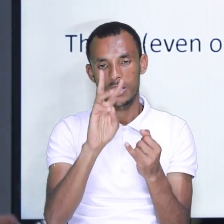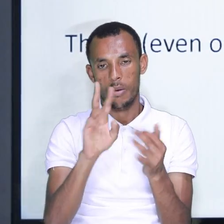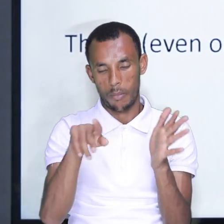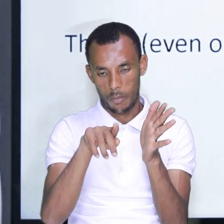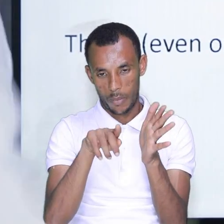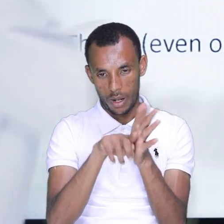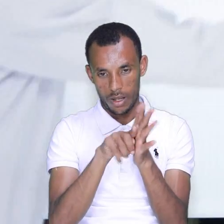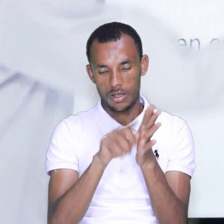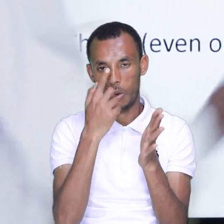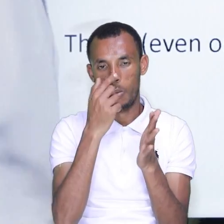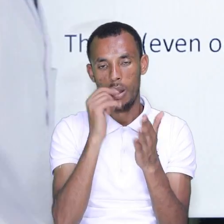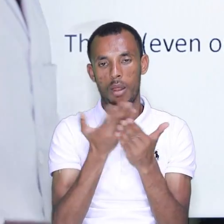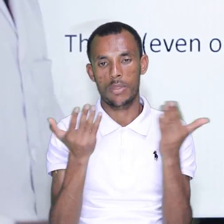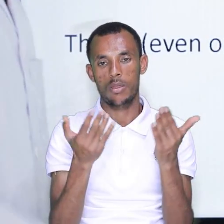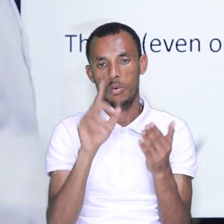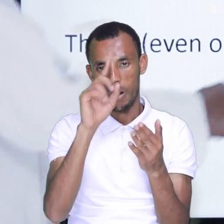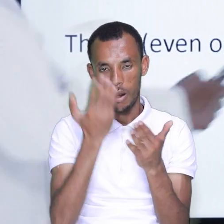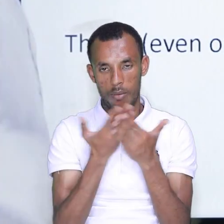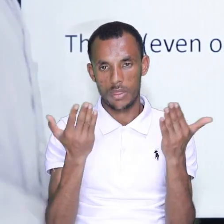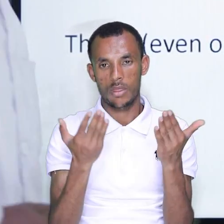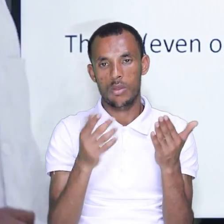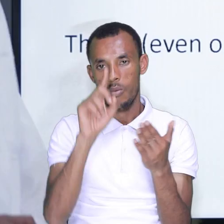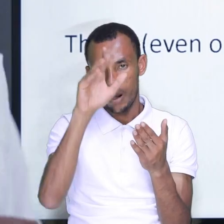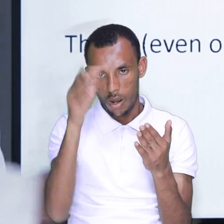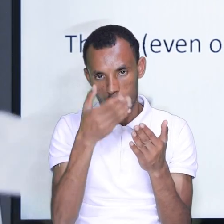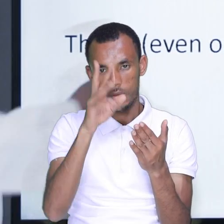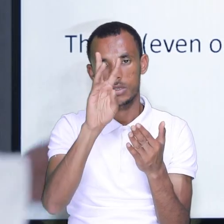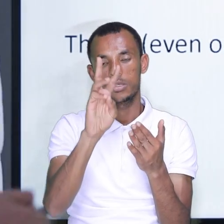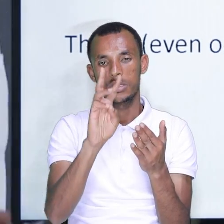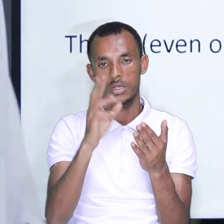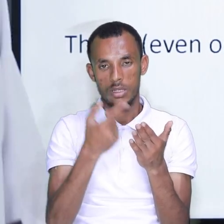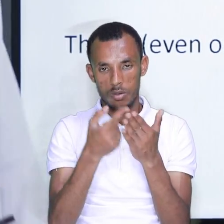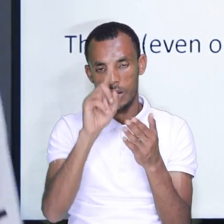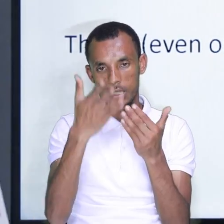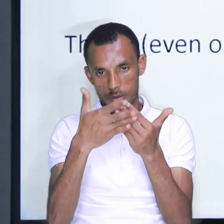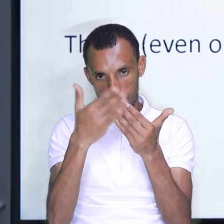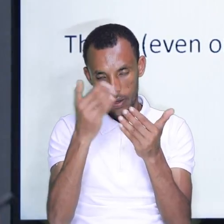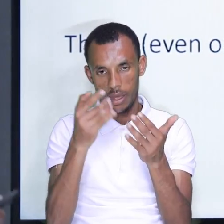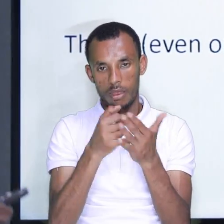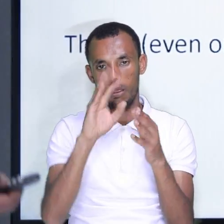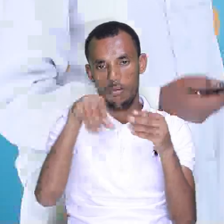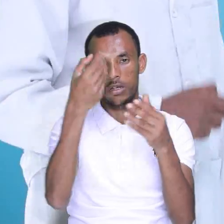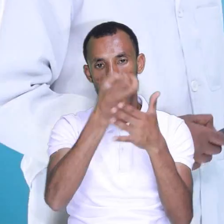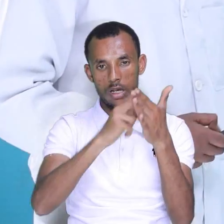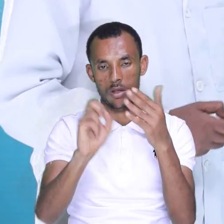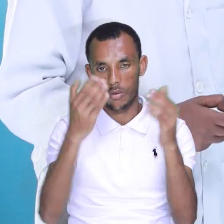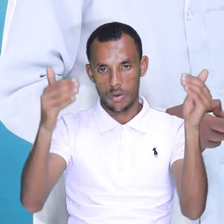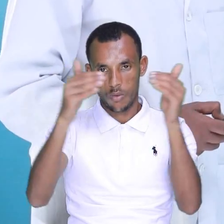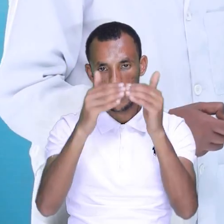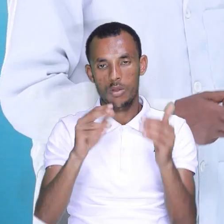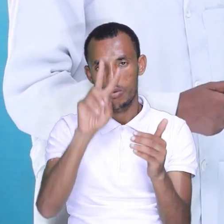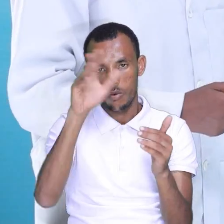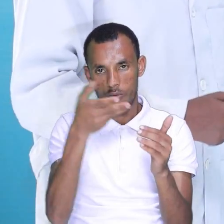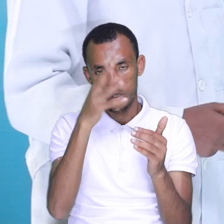their common element. We have only 1 element, 1 out of 6. When this one is simplified, it gives a result to be equal to 2 over